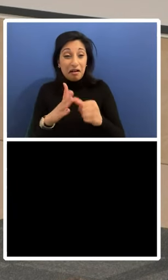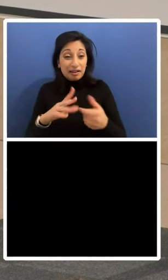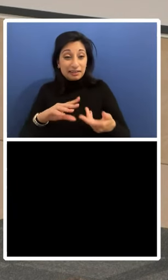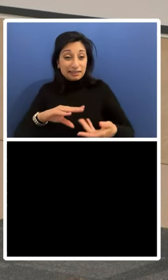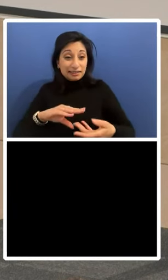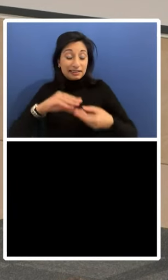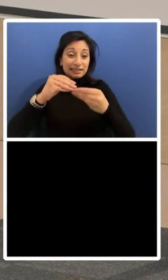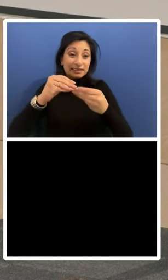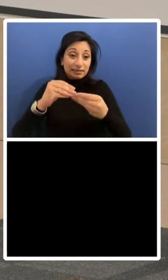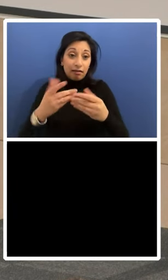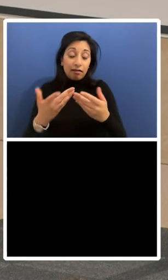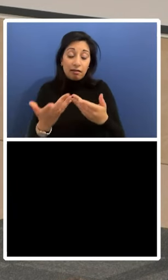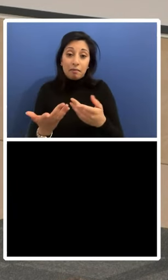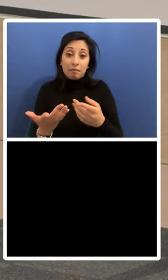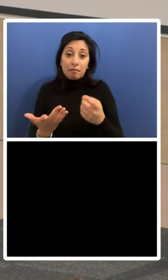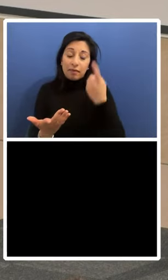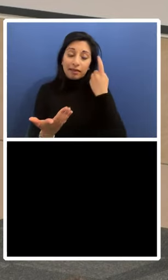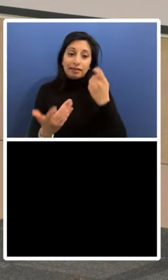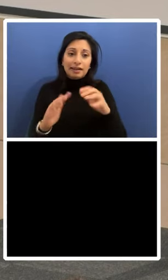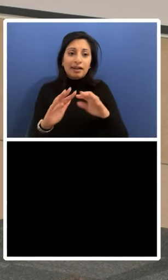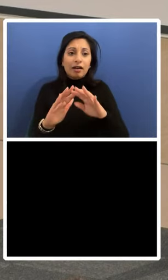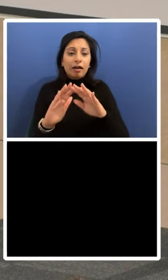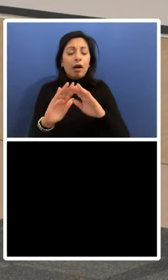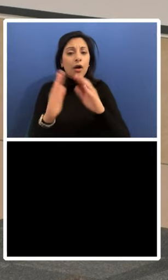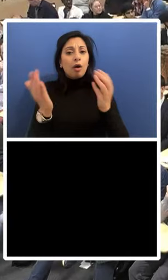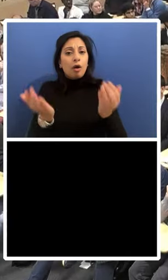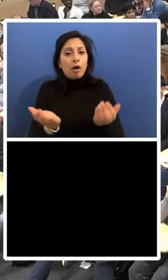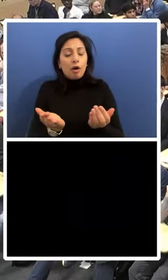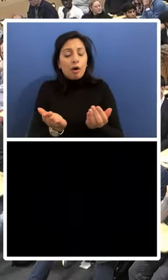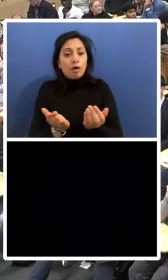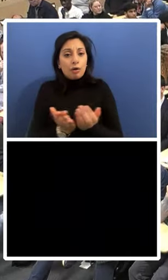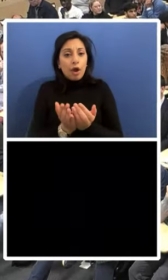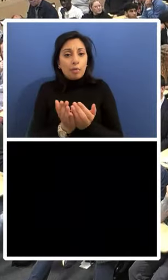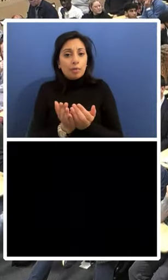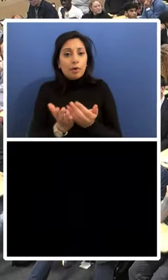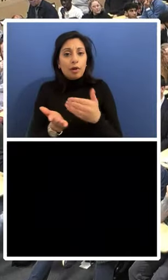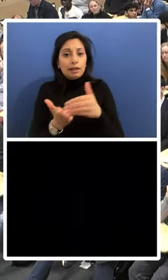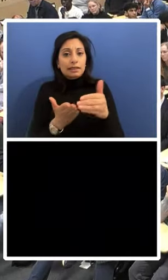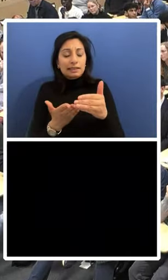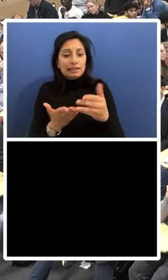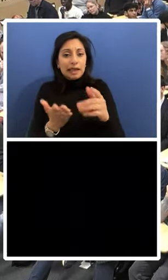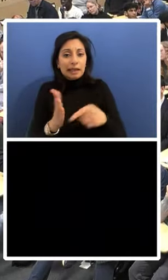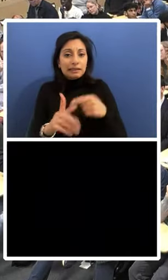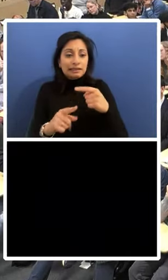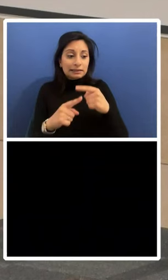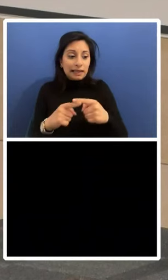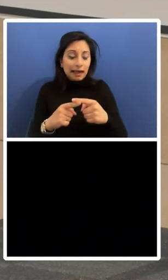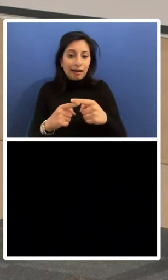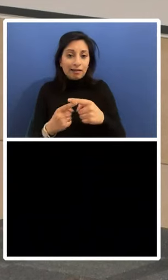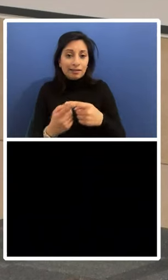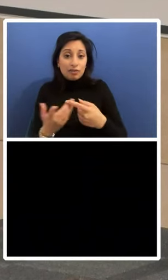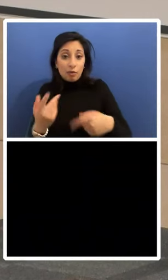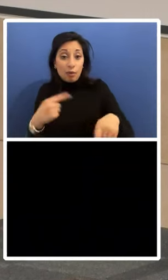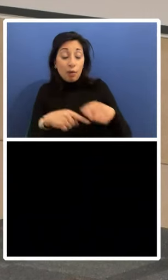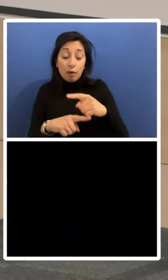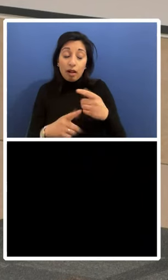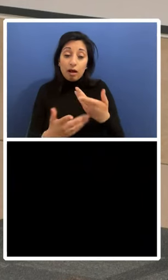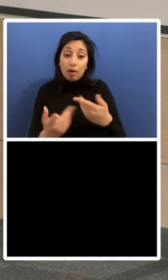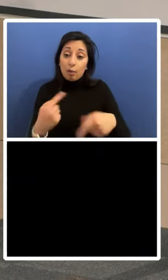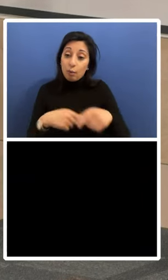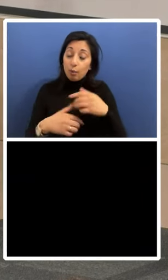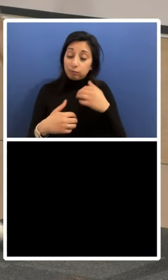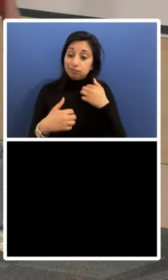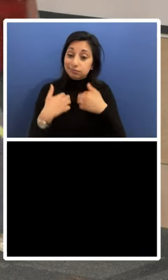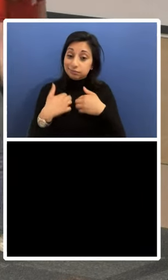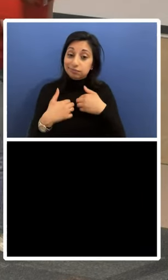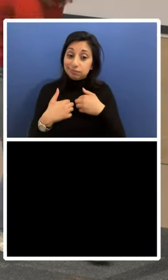internet sales tax was globally agreed for a human nature thing. It's just... Yeah. The small well, it shows, you know, the appetite is there. The appetite is mm-hmm. the appetite is growing. I think we can get